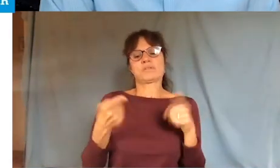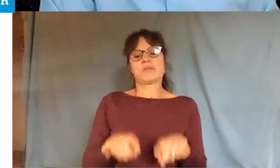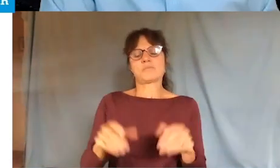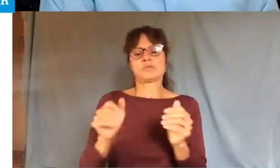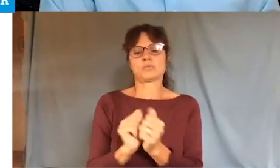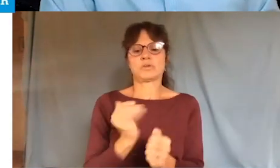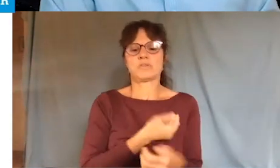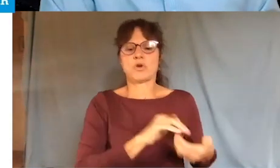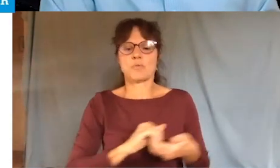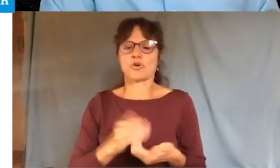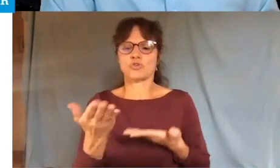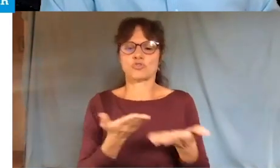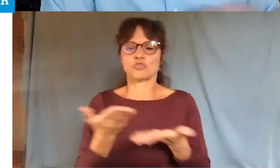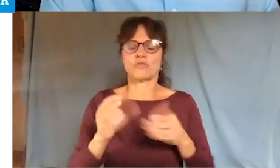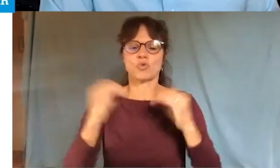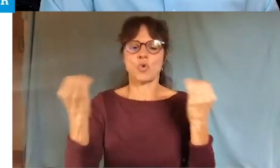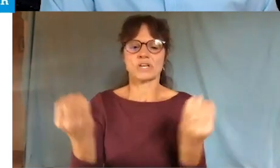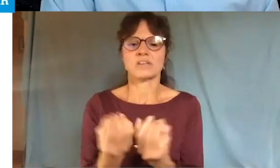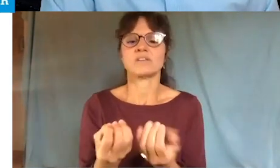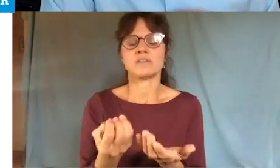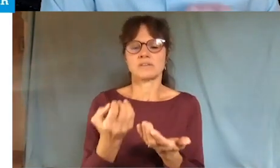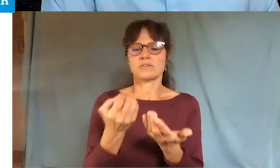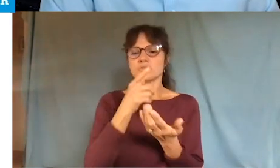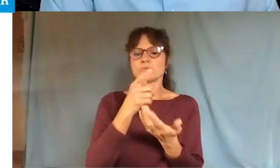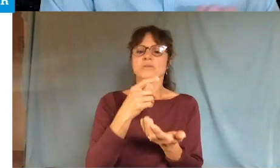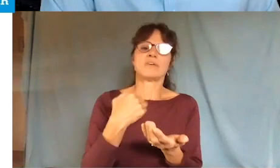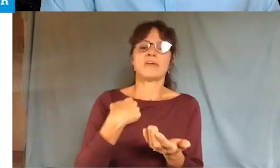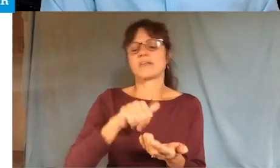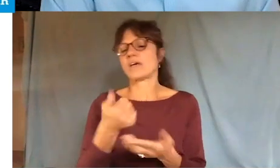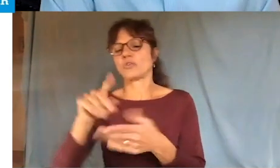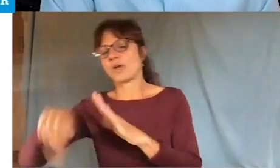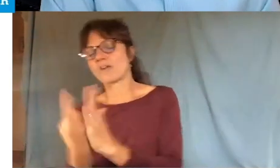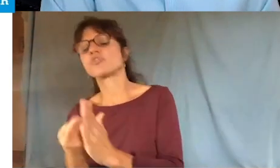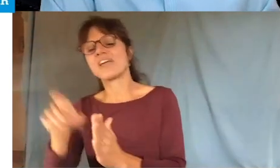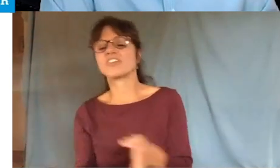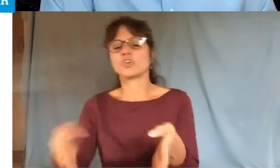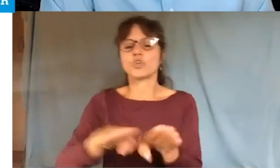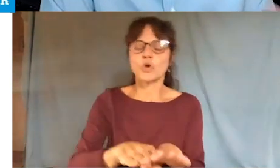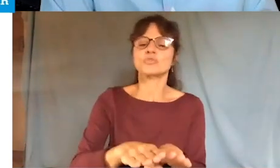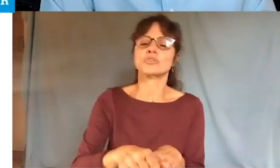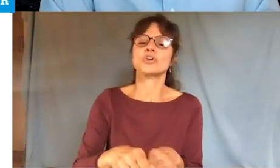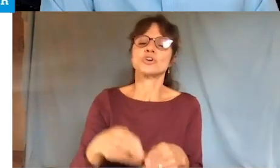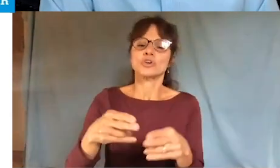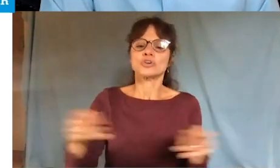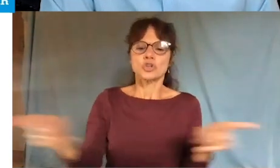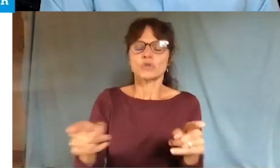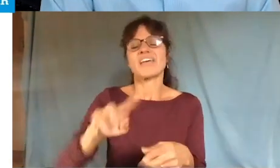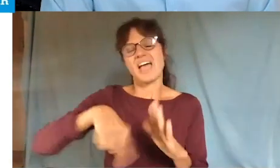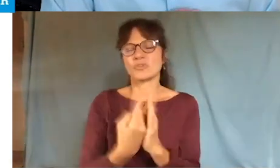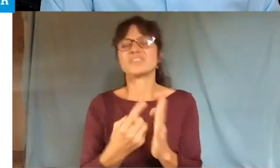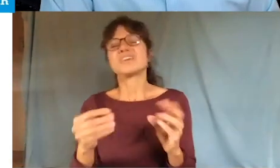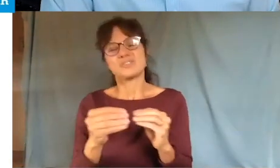our partner service organizations that have had altered hours or closed or disrupted services. So we think that this is really more the